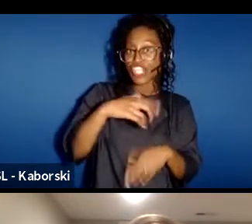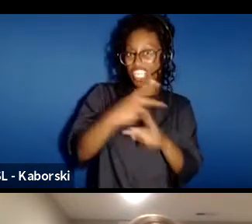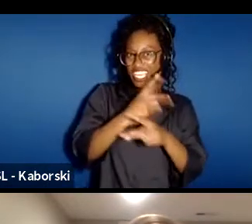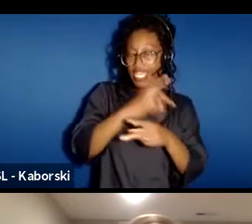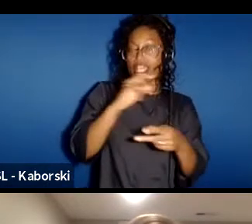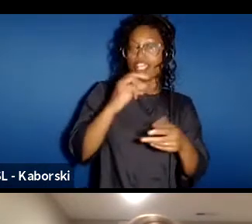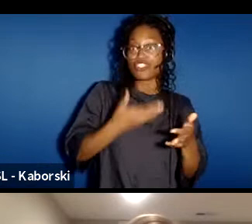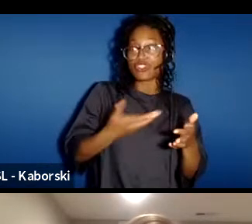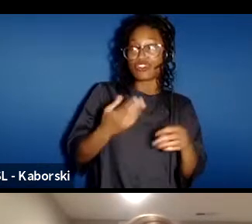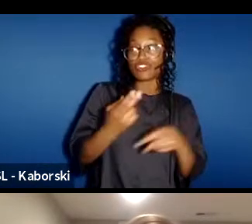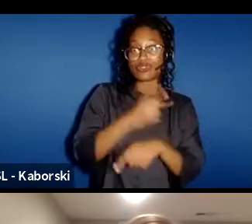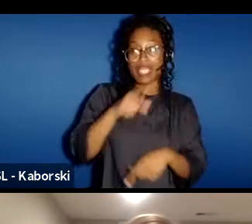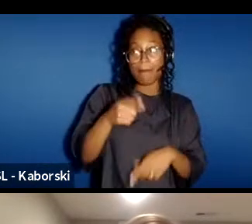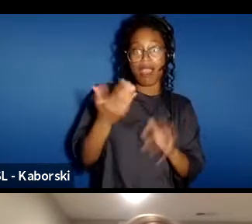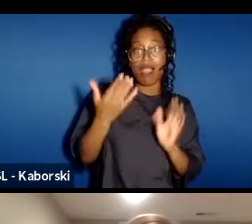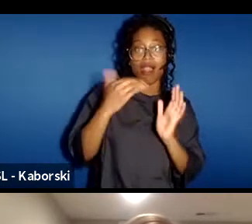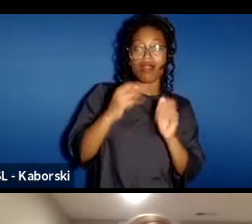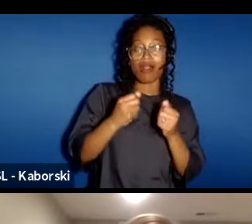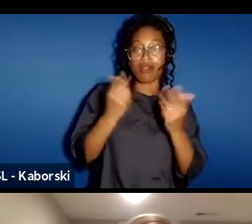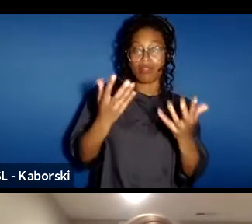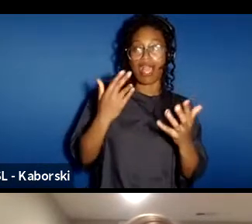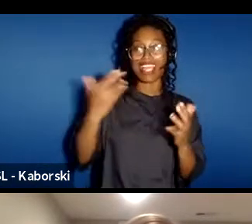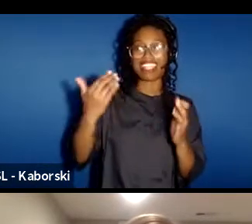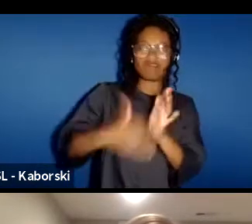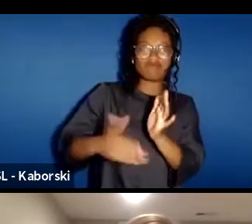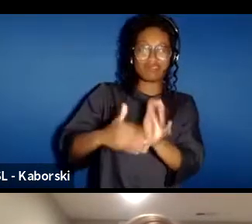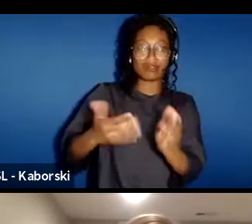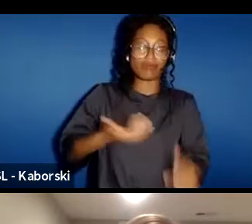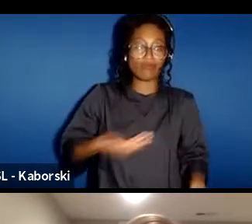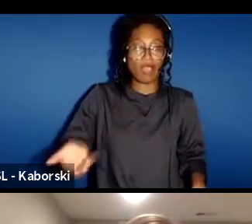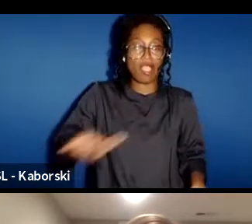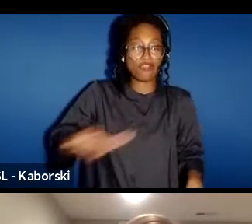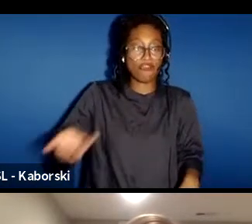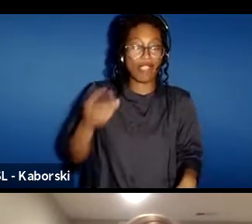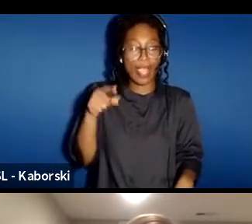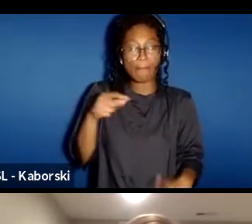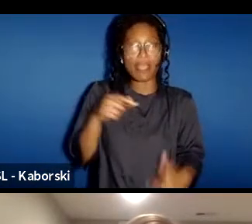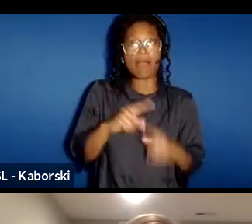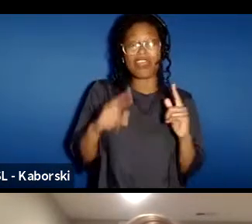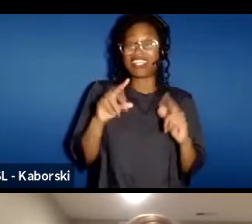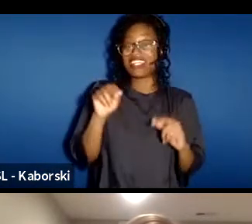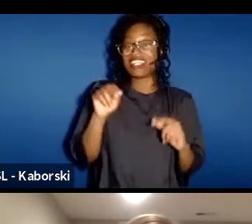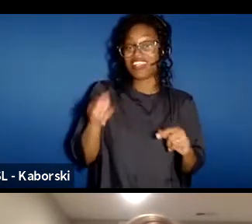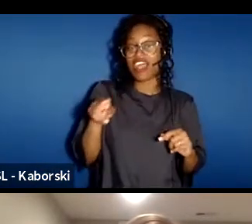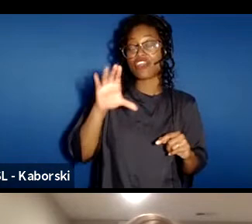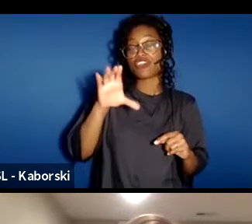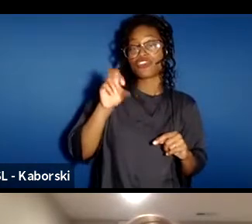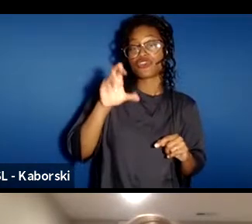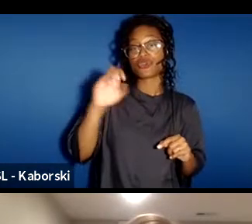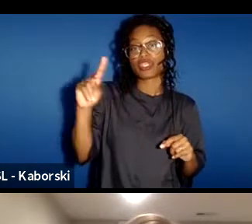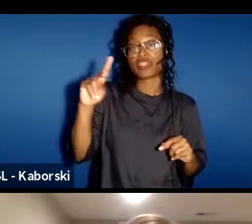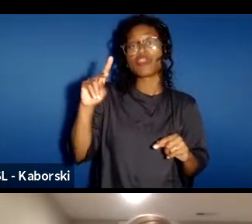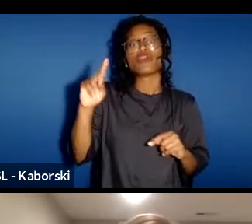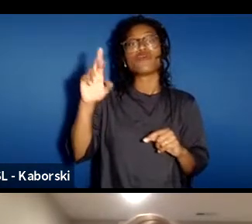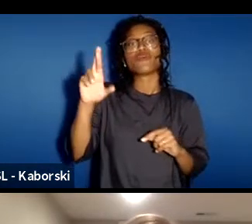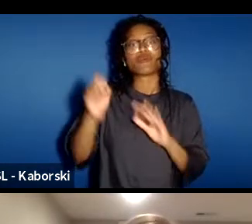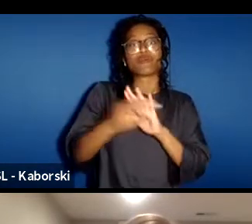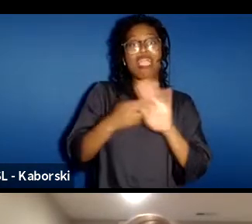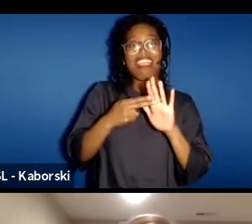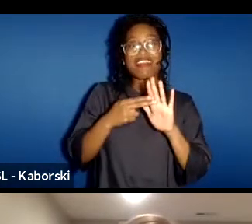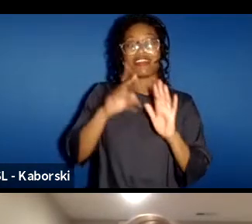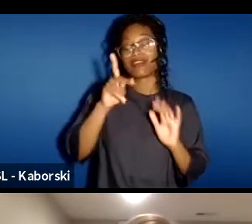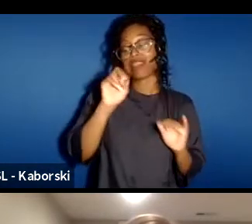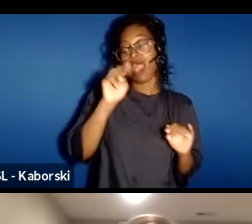he posted it, so I can talk about it. Like, so he did all the Knob Creek rebrand. And I thought that was a